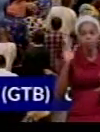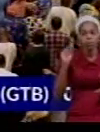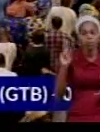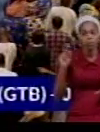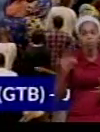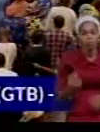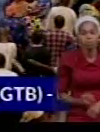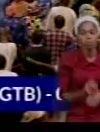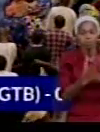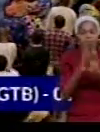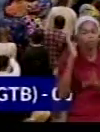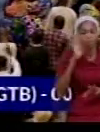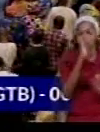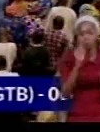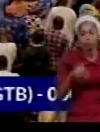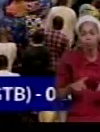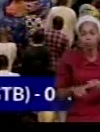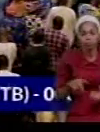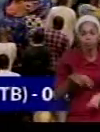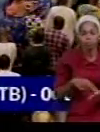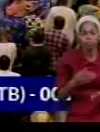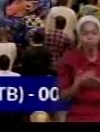him.